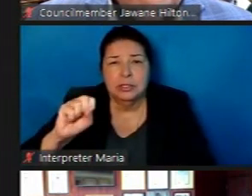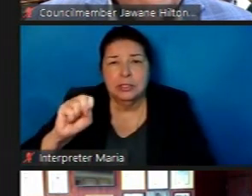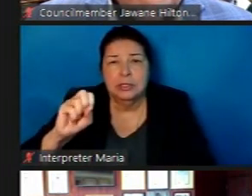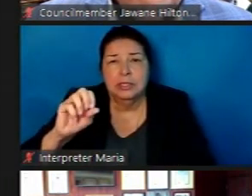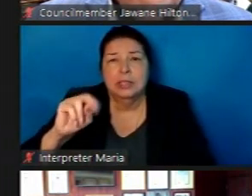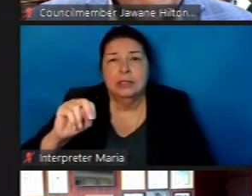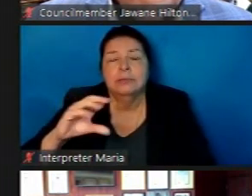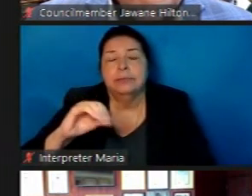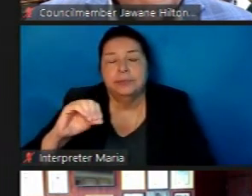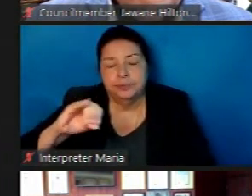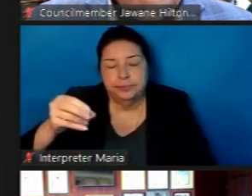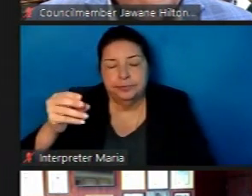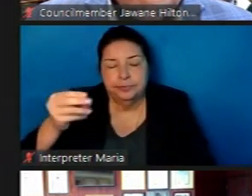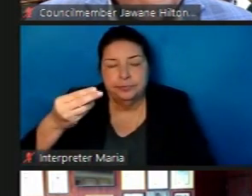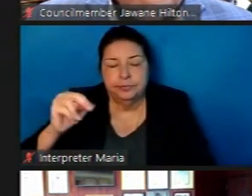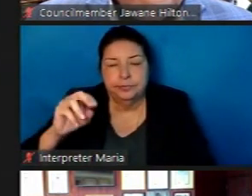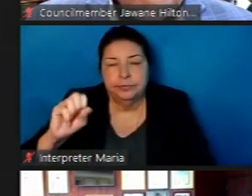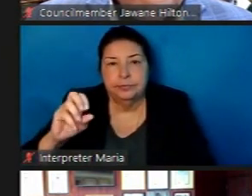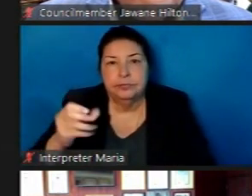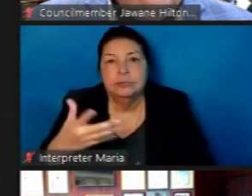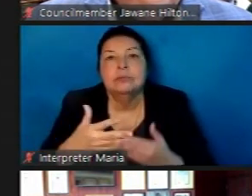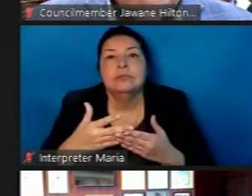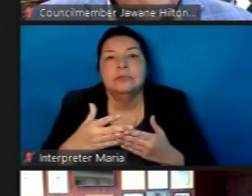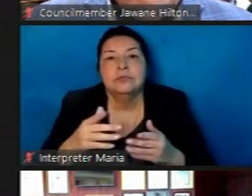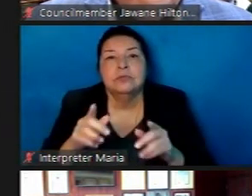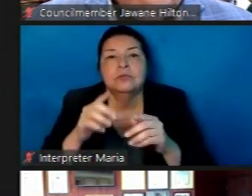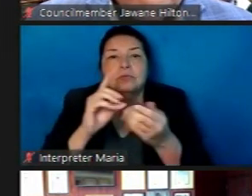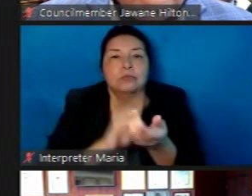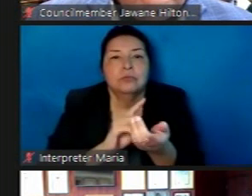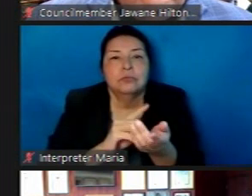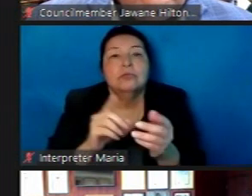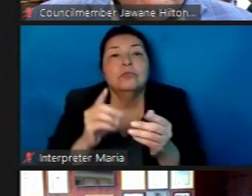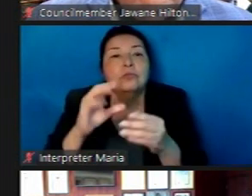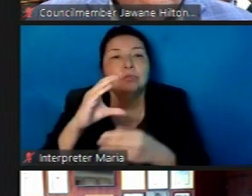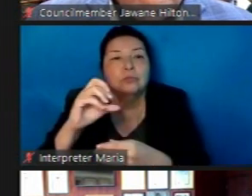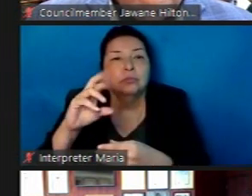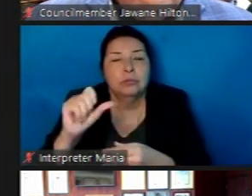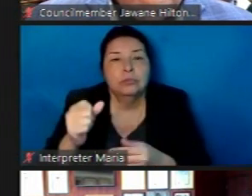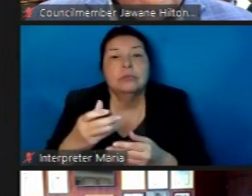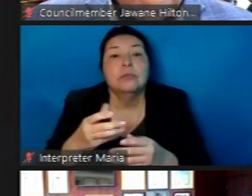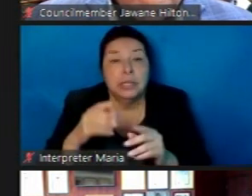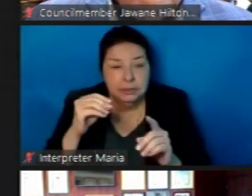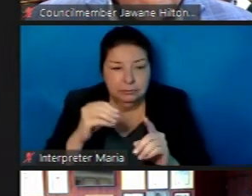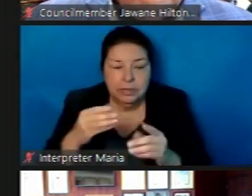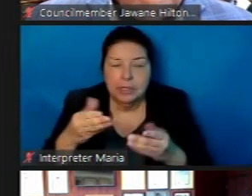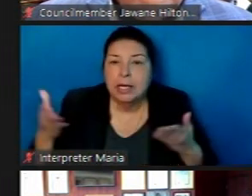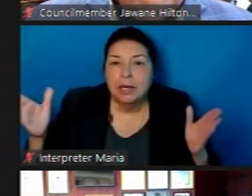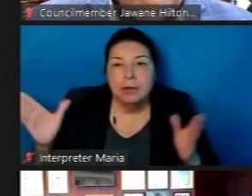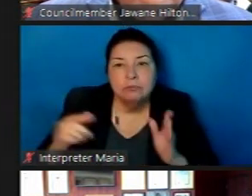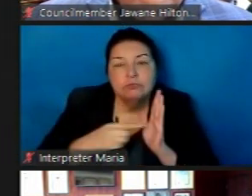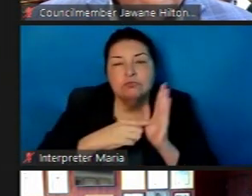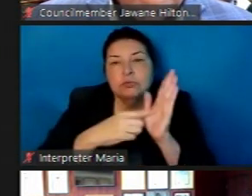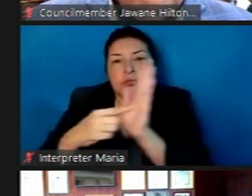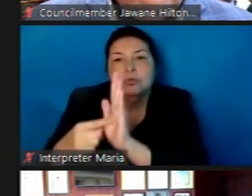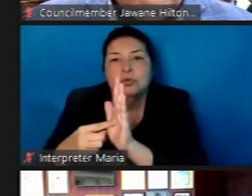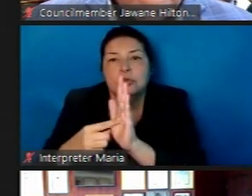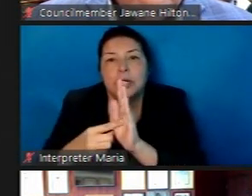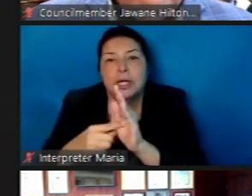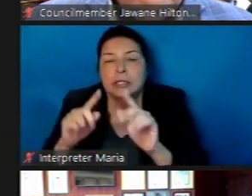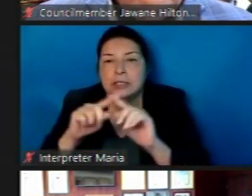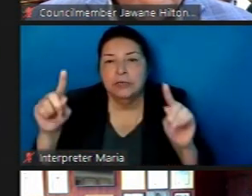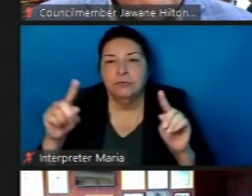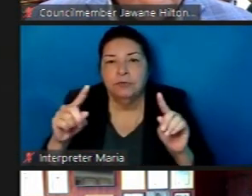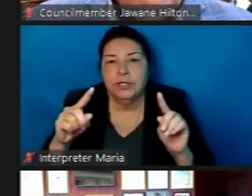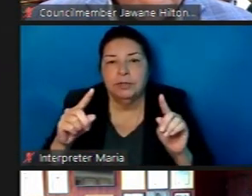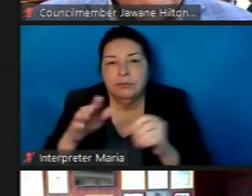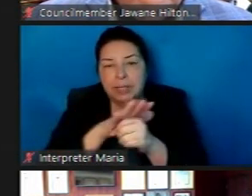multiple UCLA programs, Dr. Curls has been able to receive increased exposure to fields, all kinds of fields, including